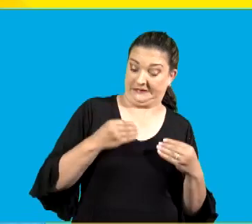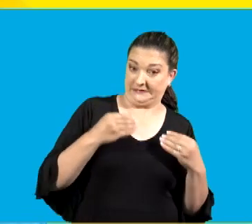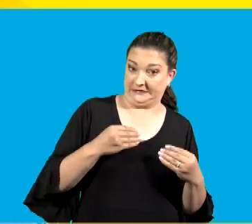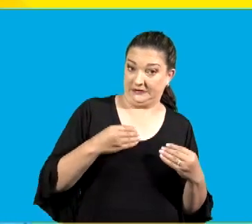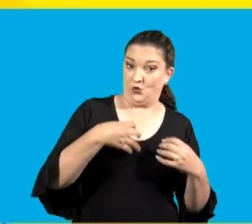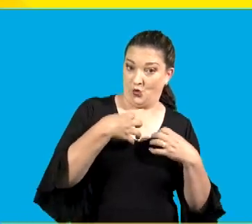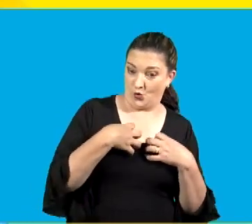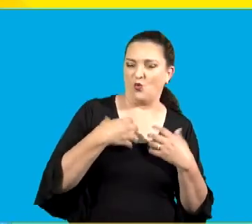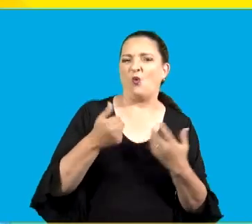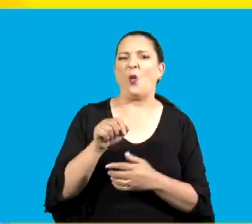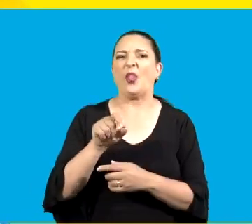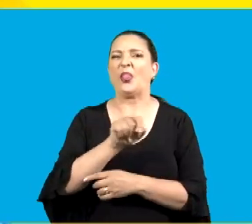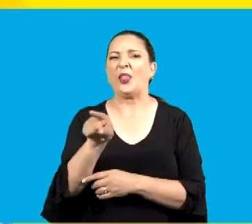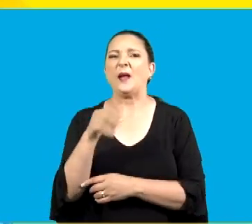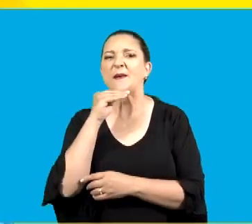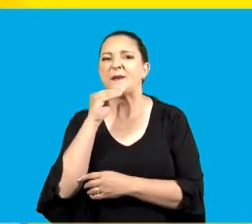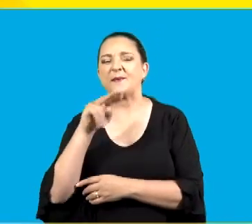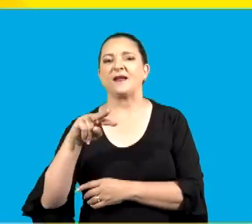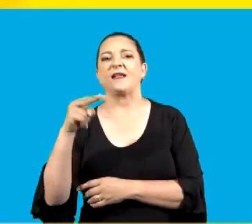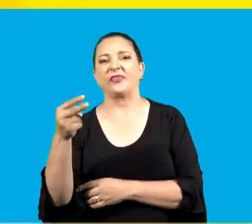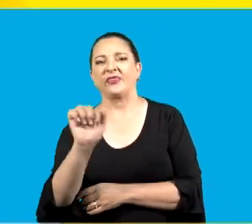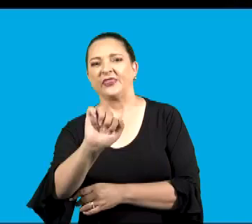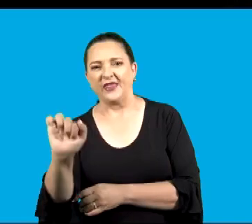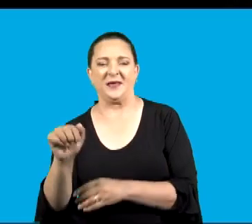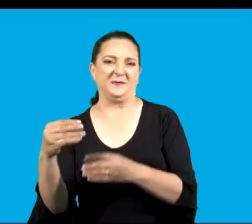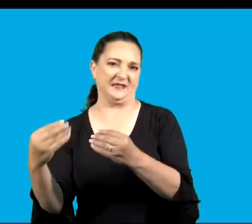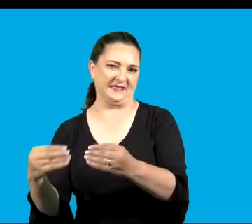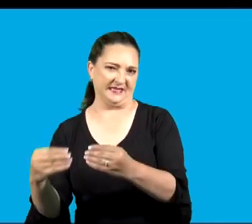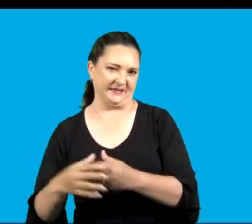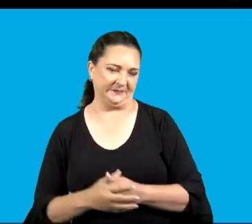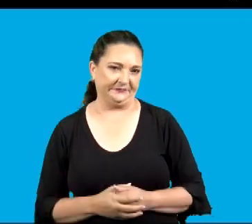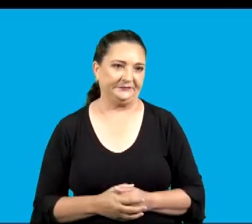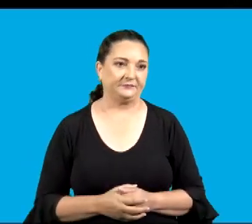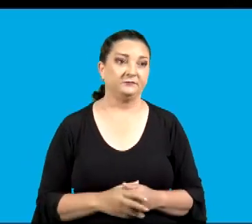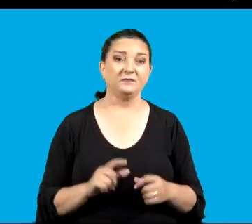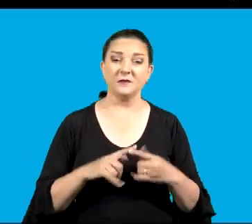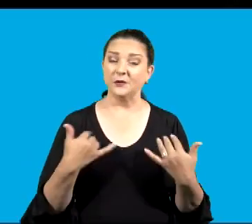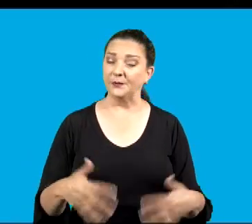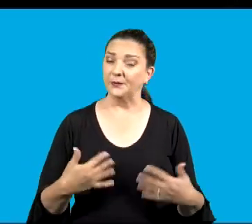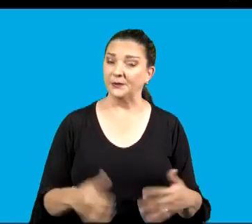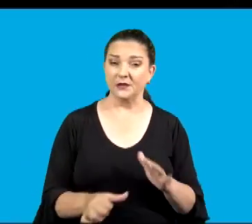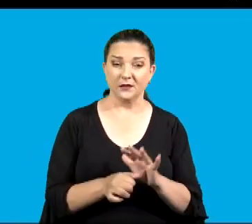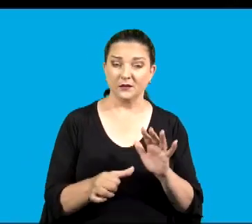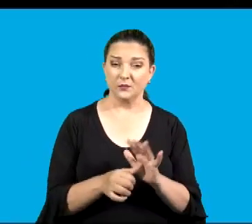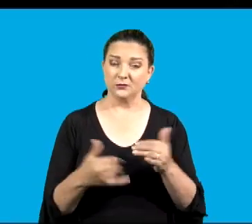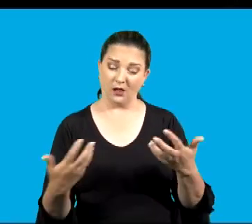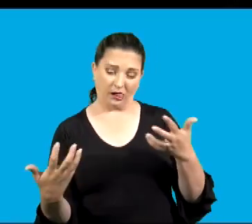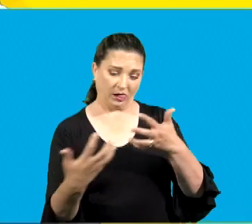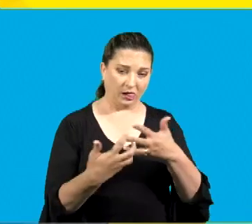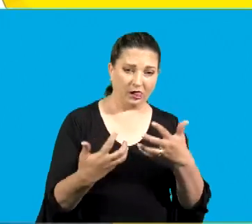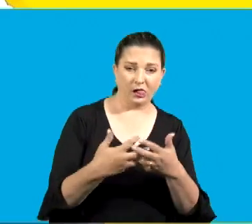us, we, or them. And then required, very key, that when you do your